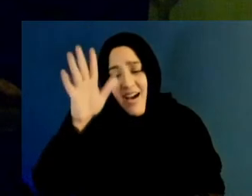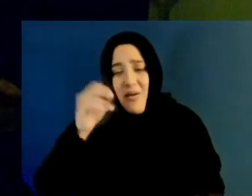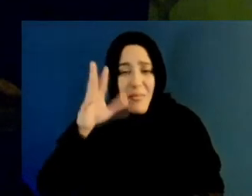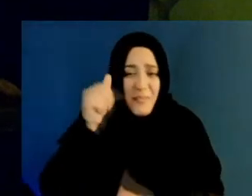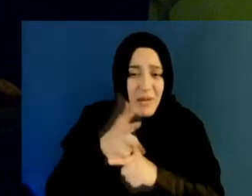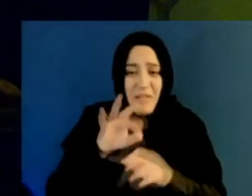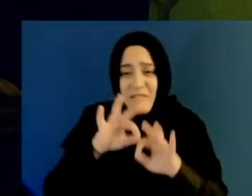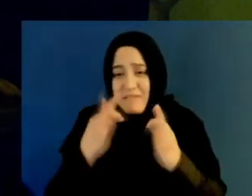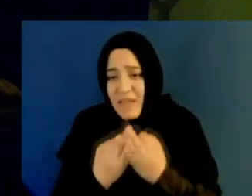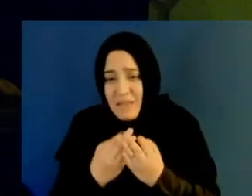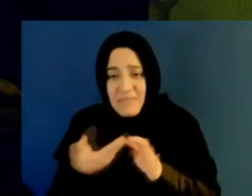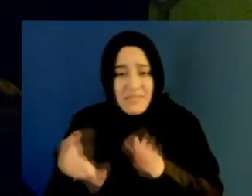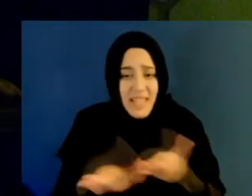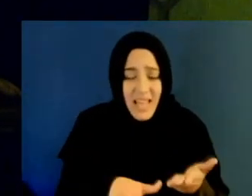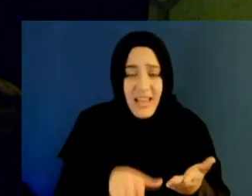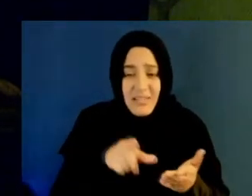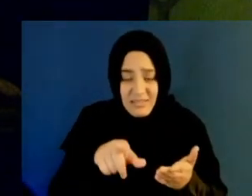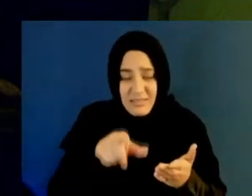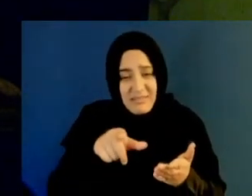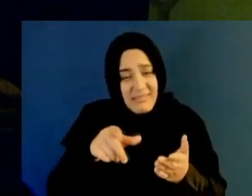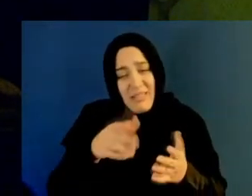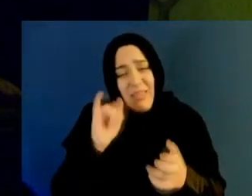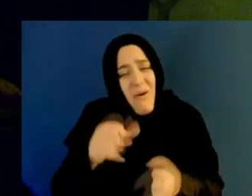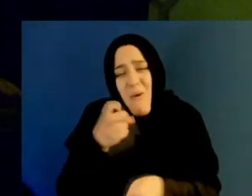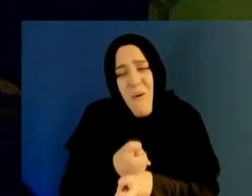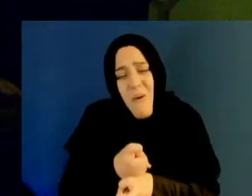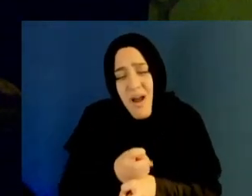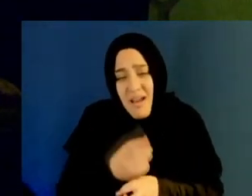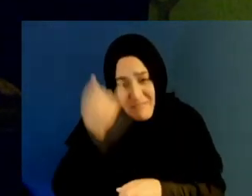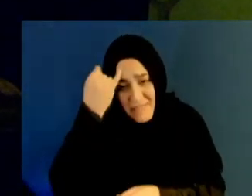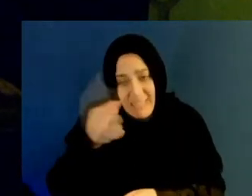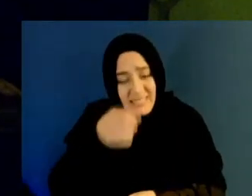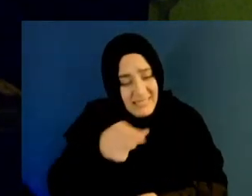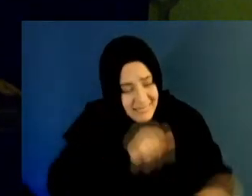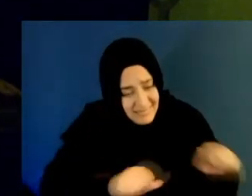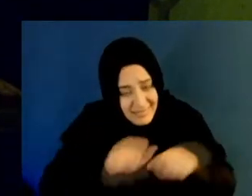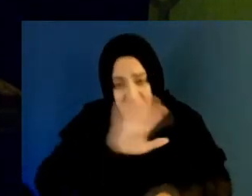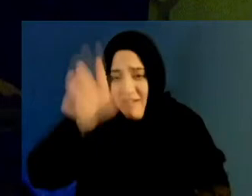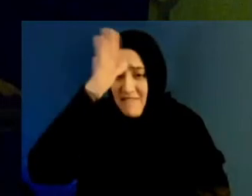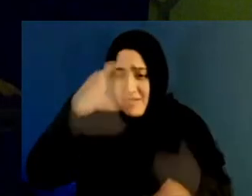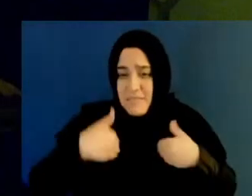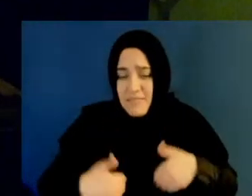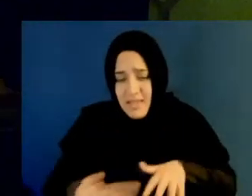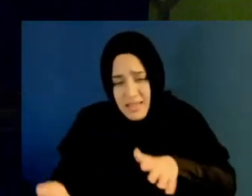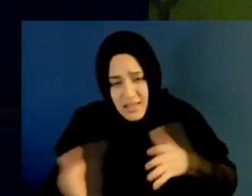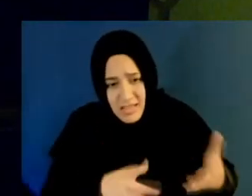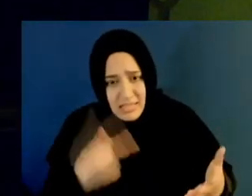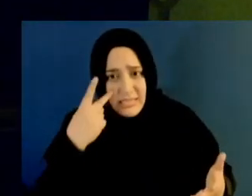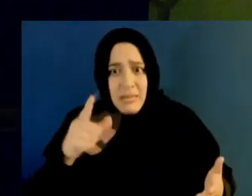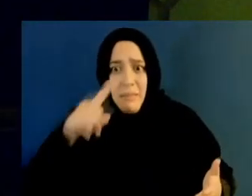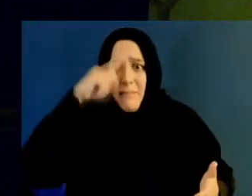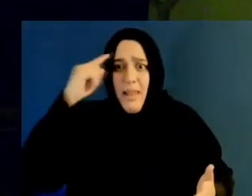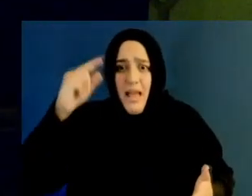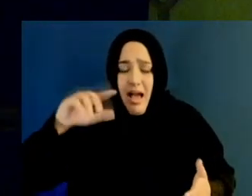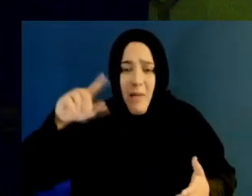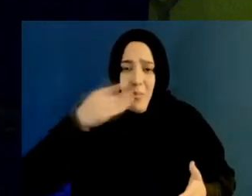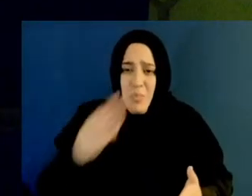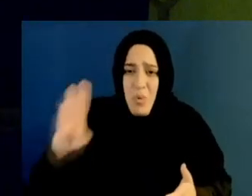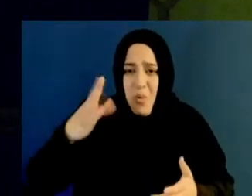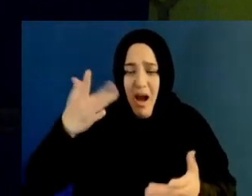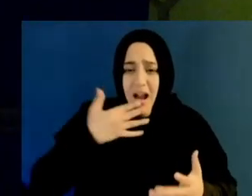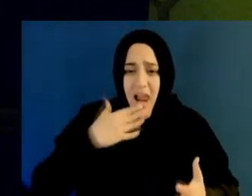about if you're giving ghusl to your father and there are bruises on the body? Allah. Imam al-Bakir says over here, there are two types